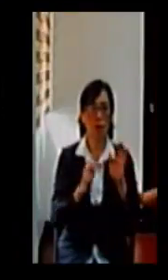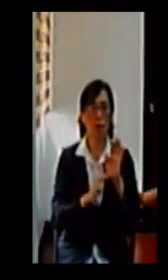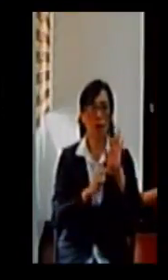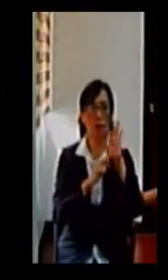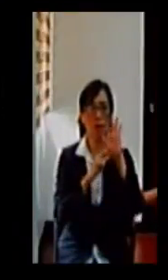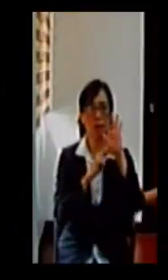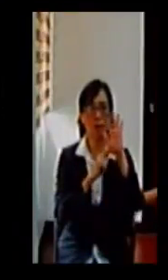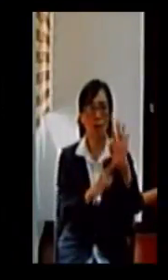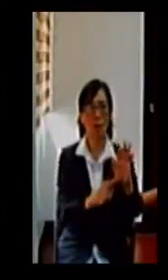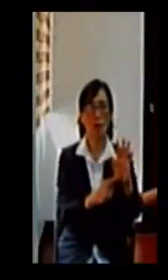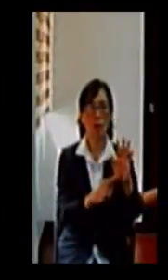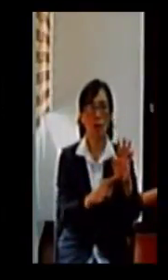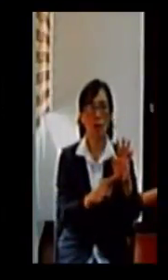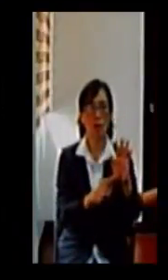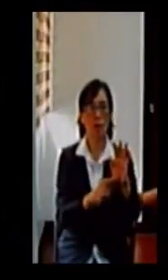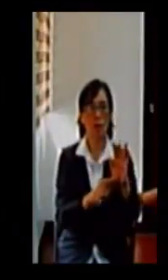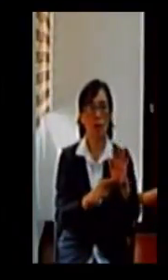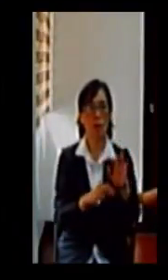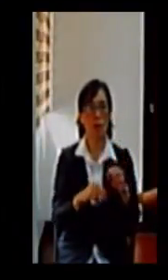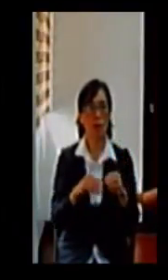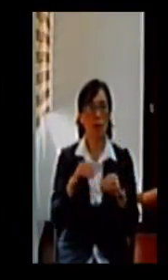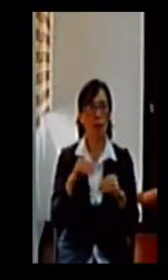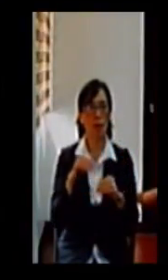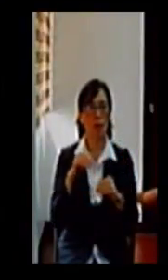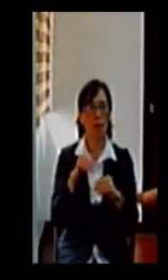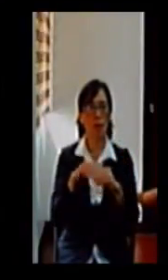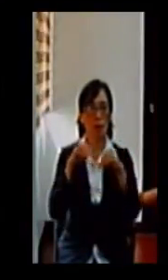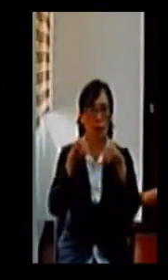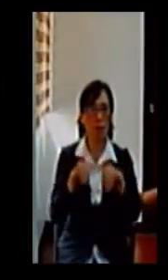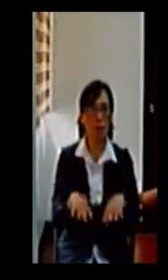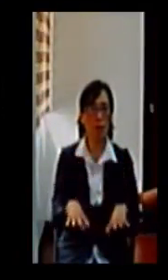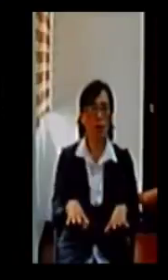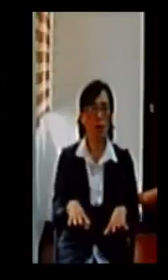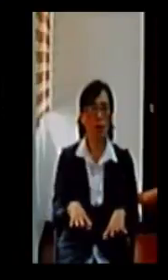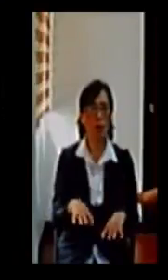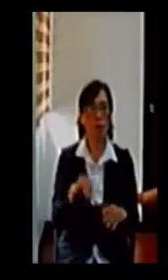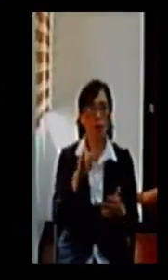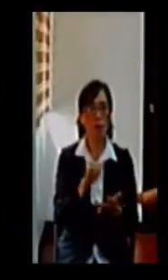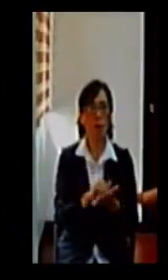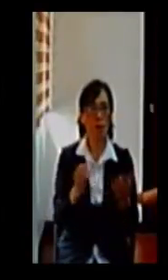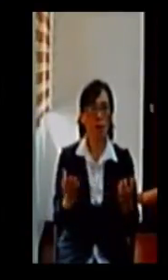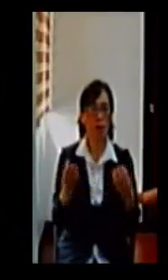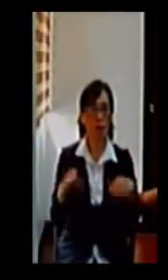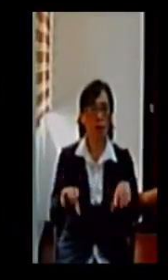are in dire straits, if you like. So if that is the case, so